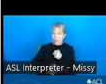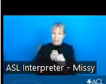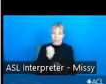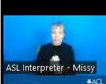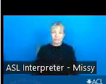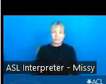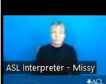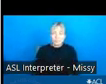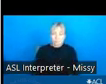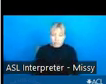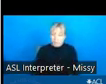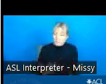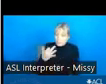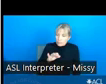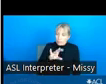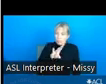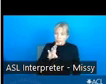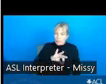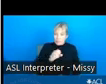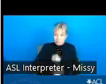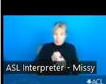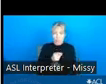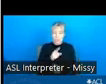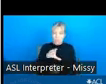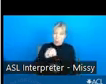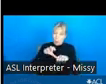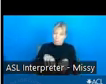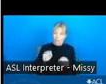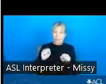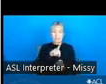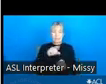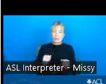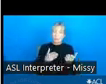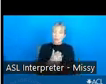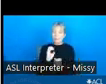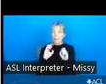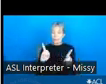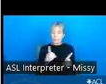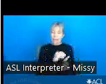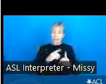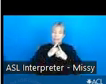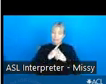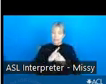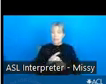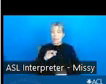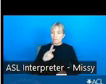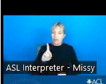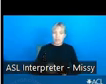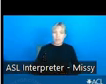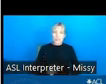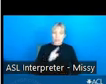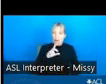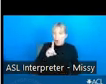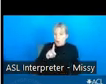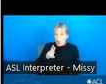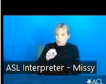years. In 1979, she co-founded the Disability Rights Education and Defense Fund, or DREDF, a